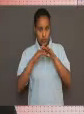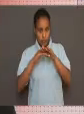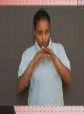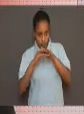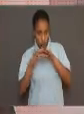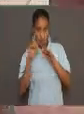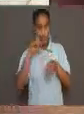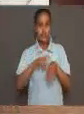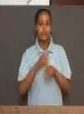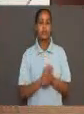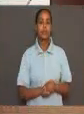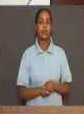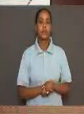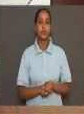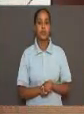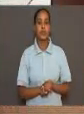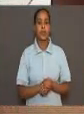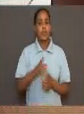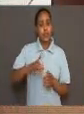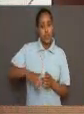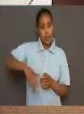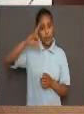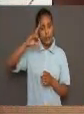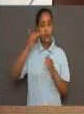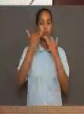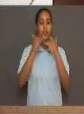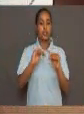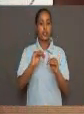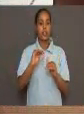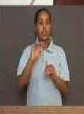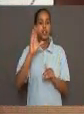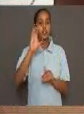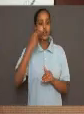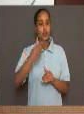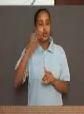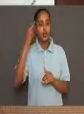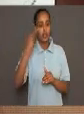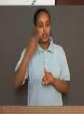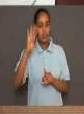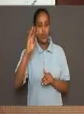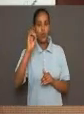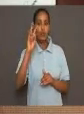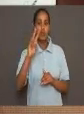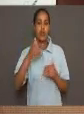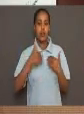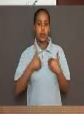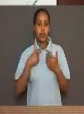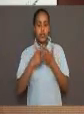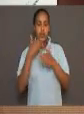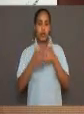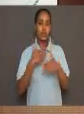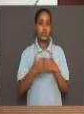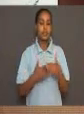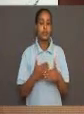again. The maximum concentration of acetic acid that can be obtained through this